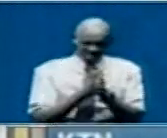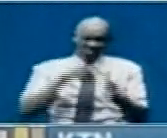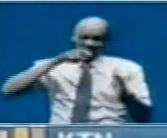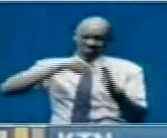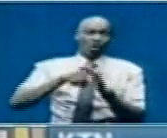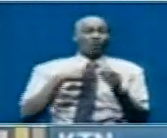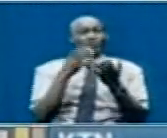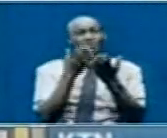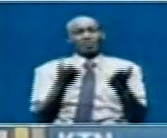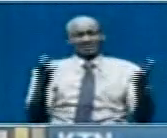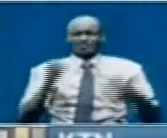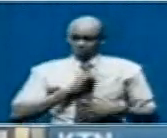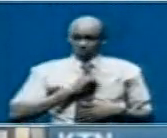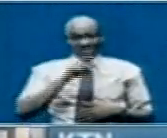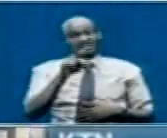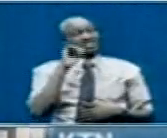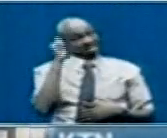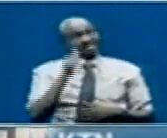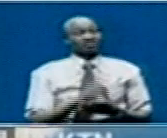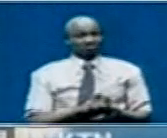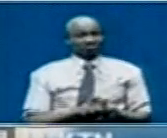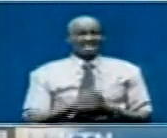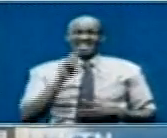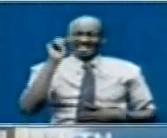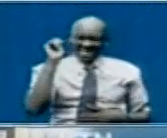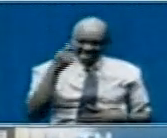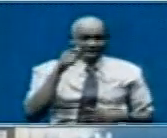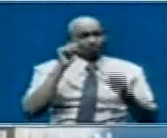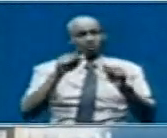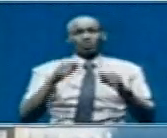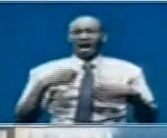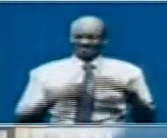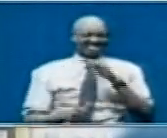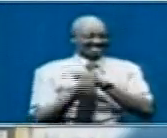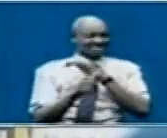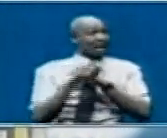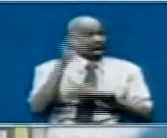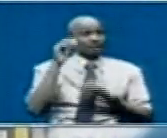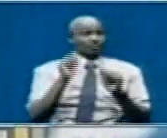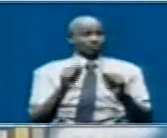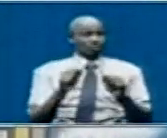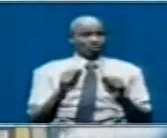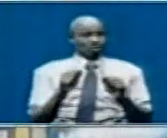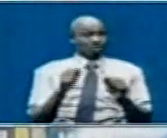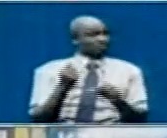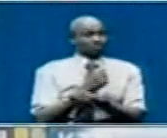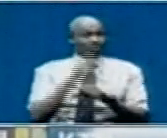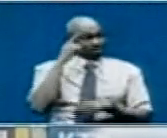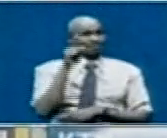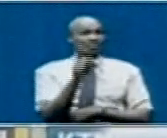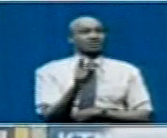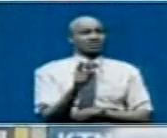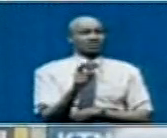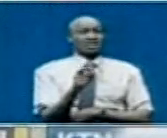of property ownership in this country. Kenya would be put in a danger that you cannot envisage. There is no better way